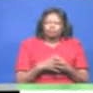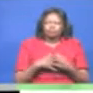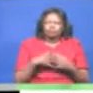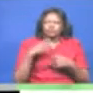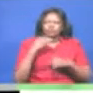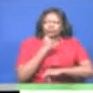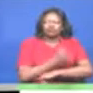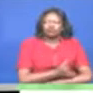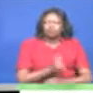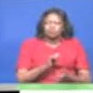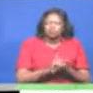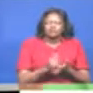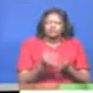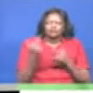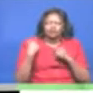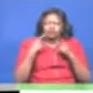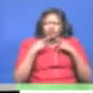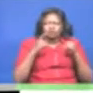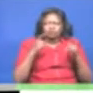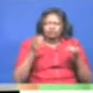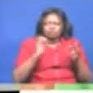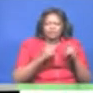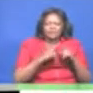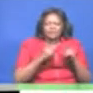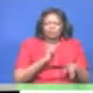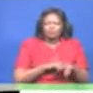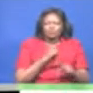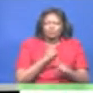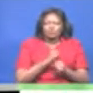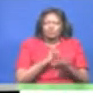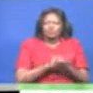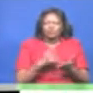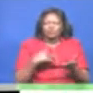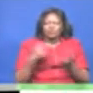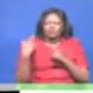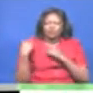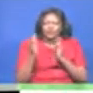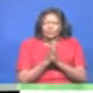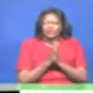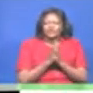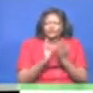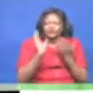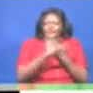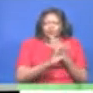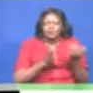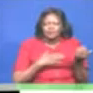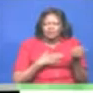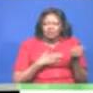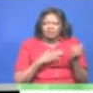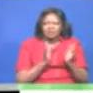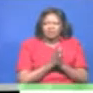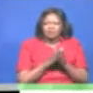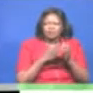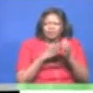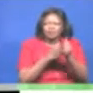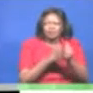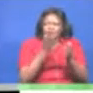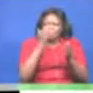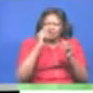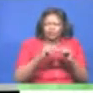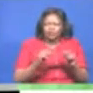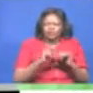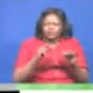to announce the elections. But as we do that, we also have a duty to pray for our country and to be led by the words of our